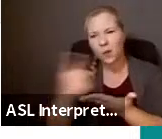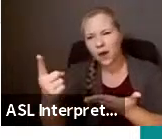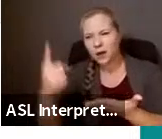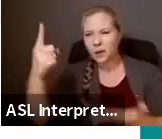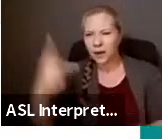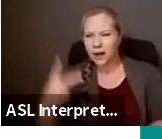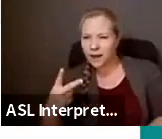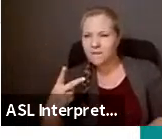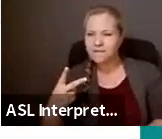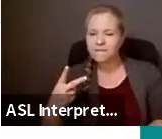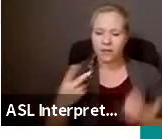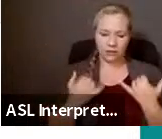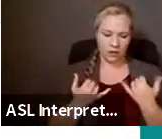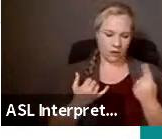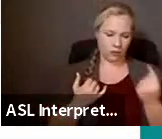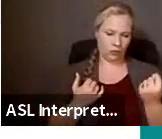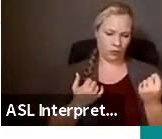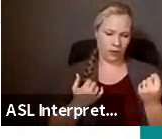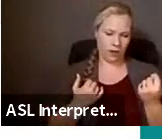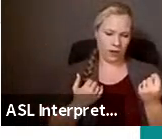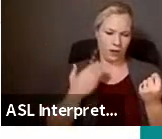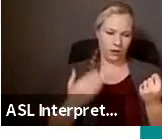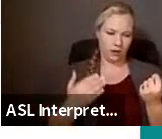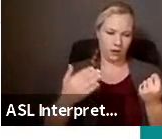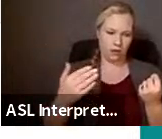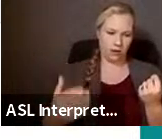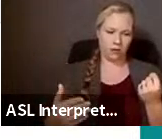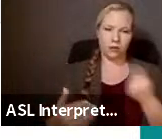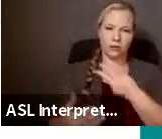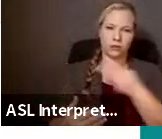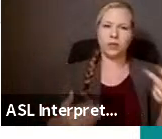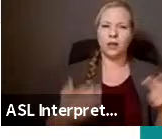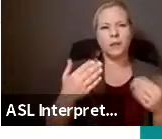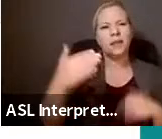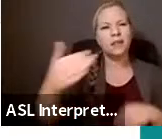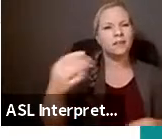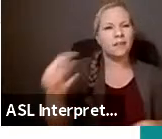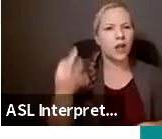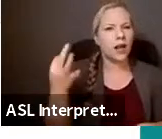today? Tuesday? Yeah, maybe by next Friday.